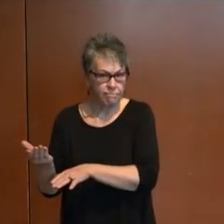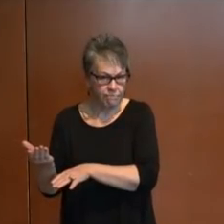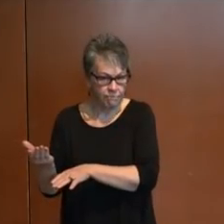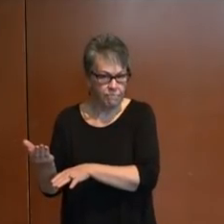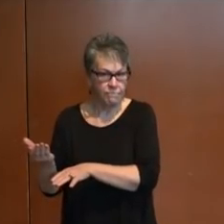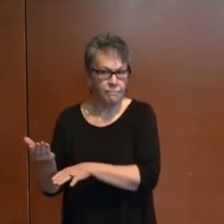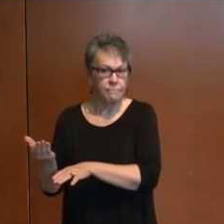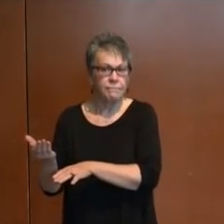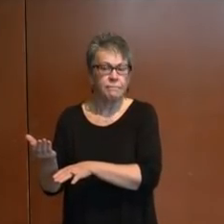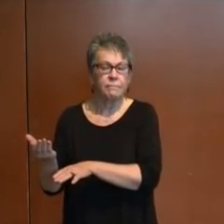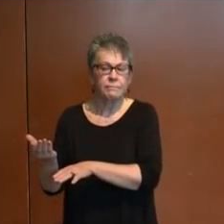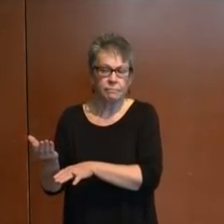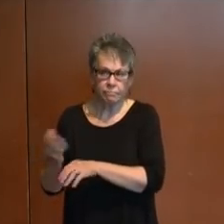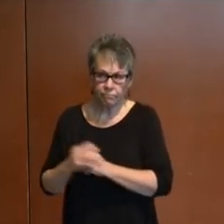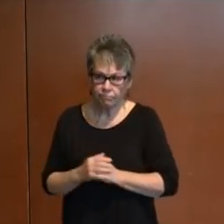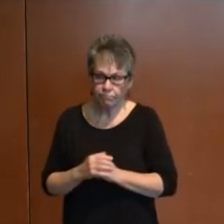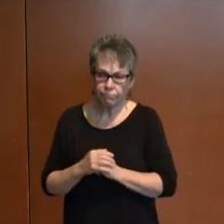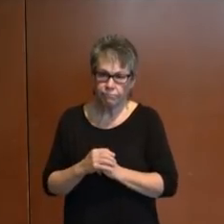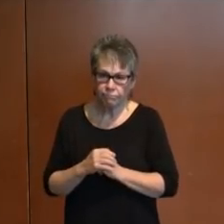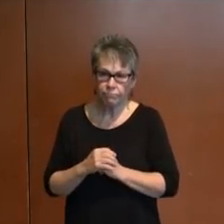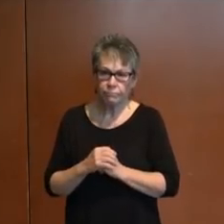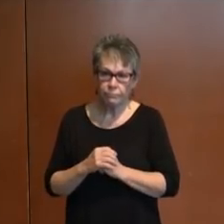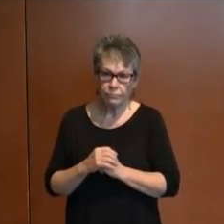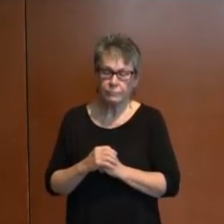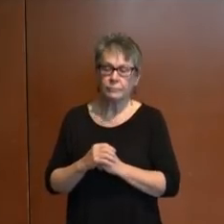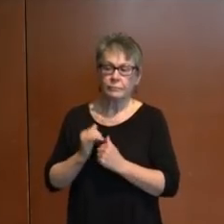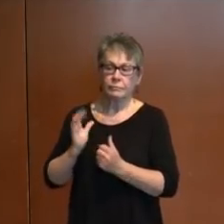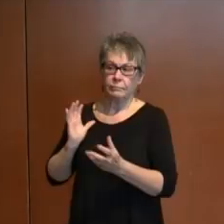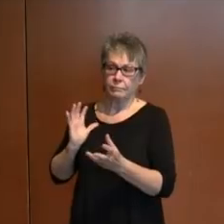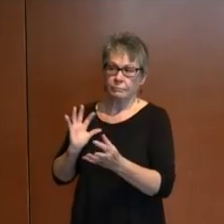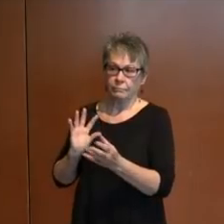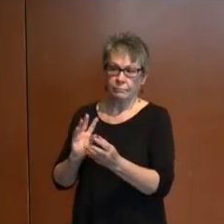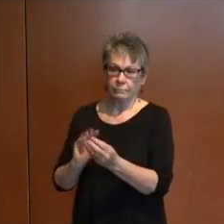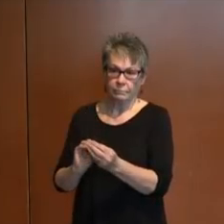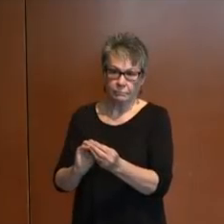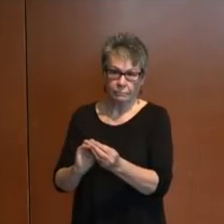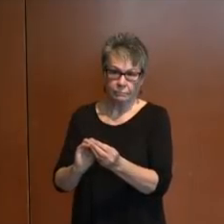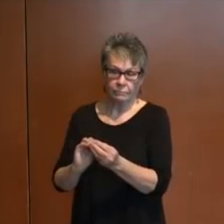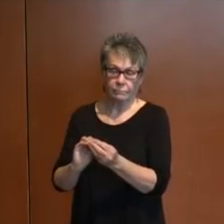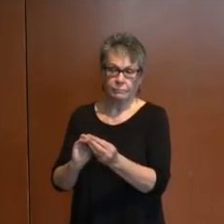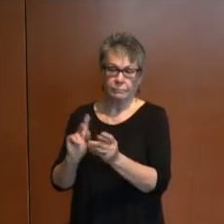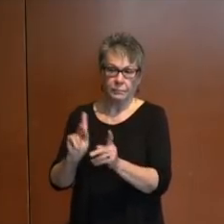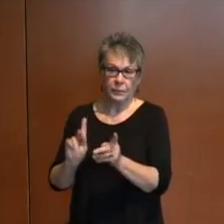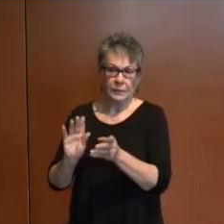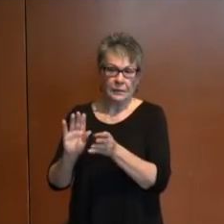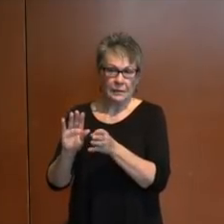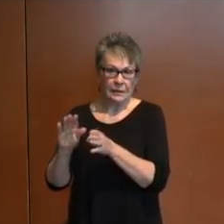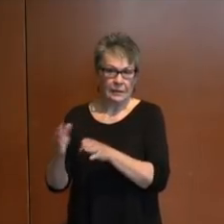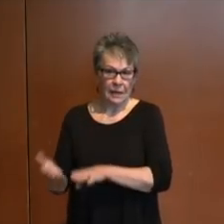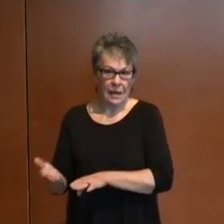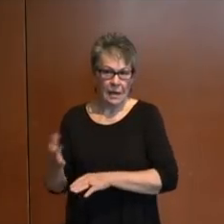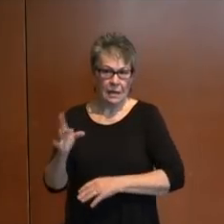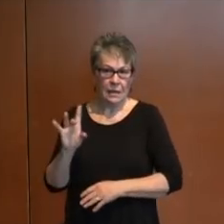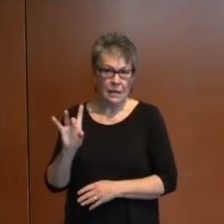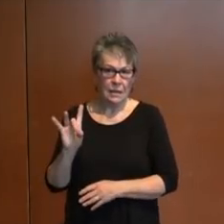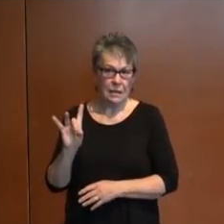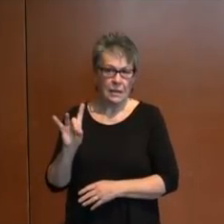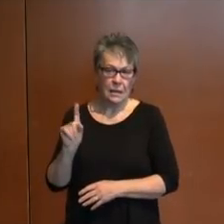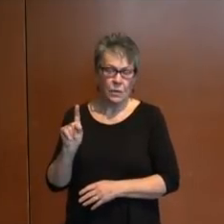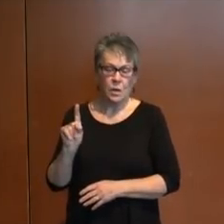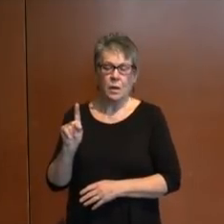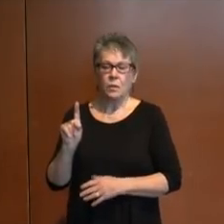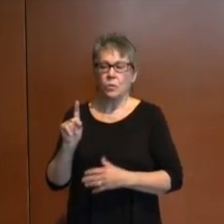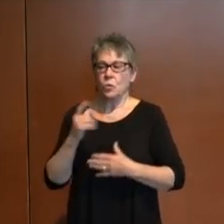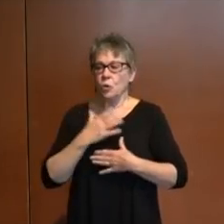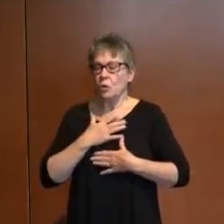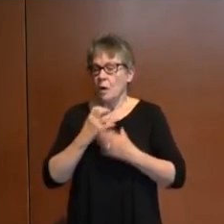related complications. And this brings our total number of lost lives to 81 precious human beings. Every